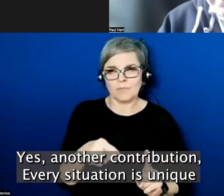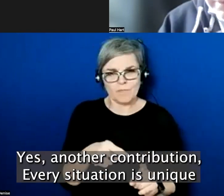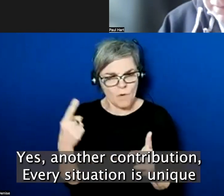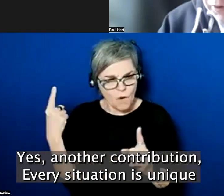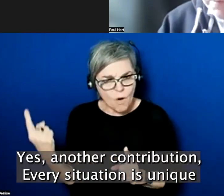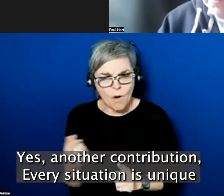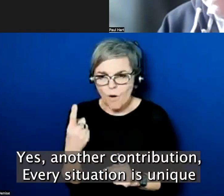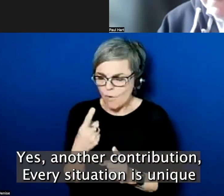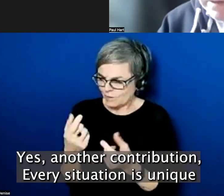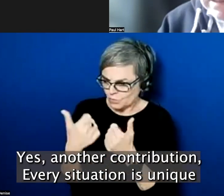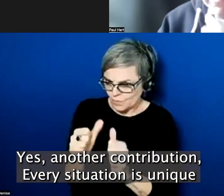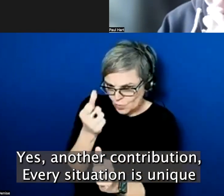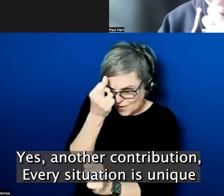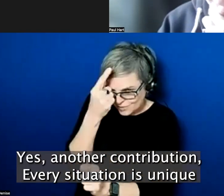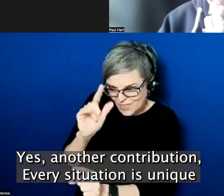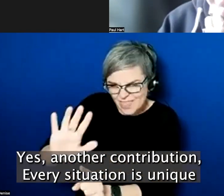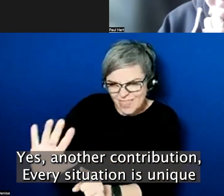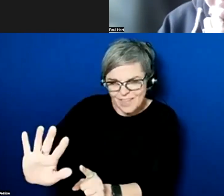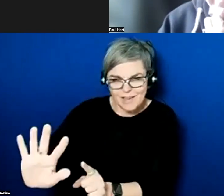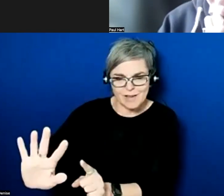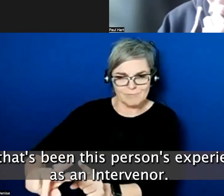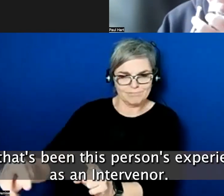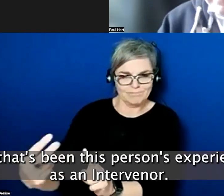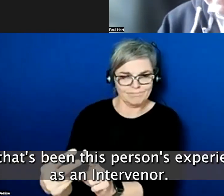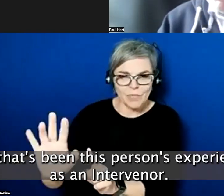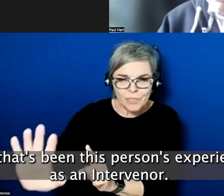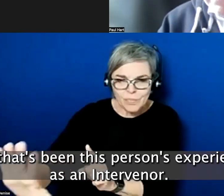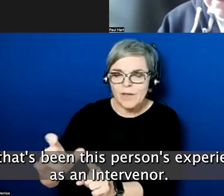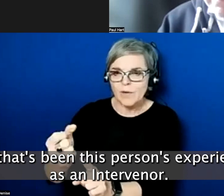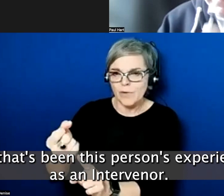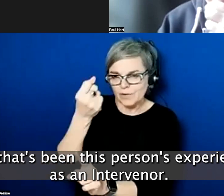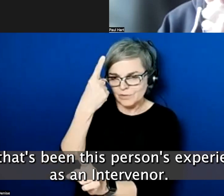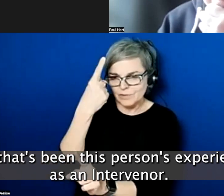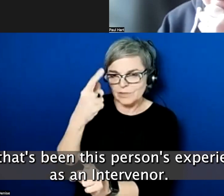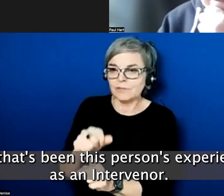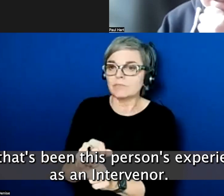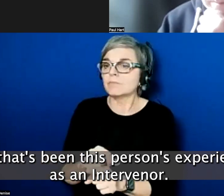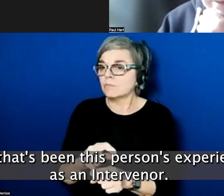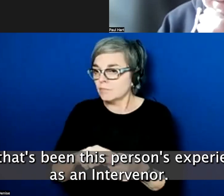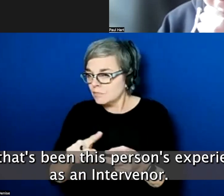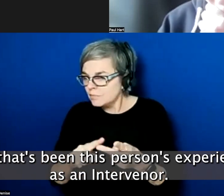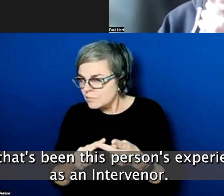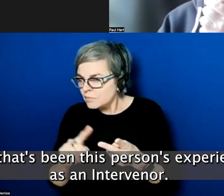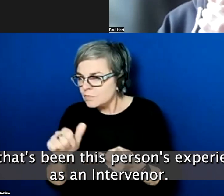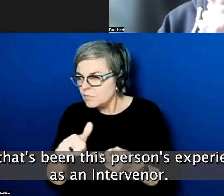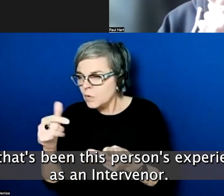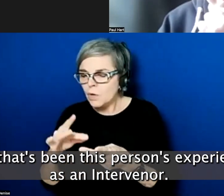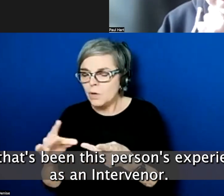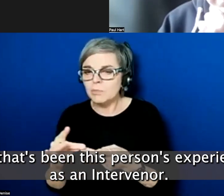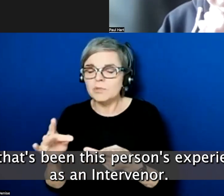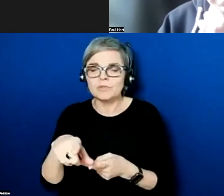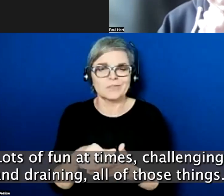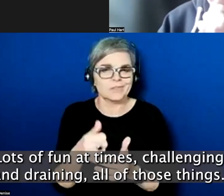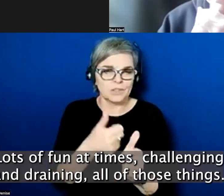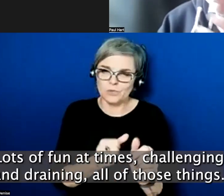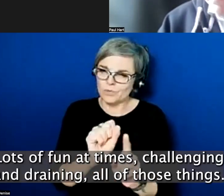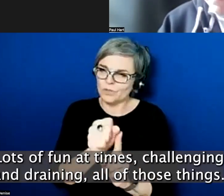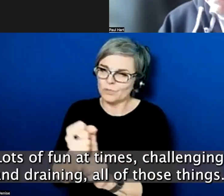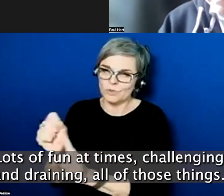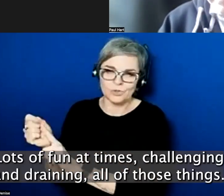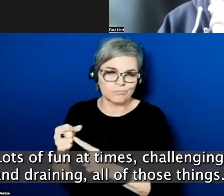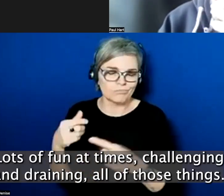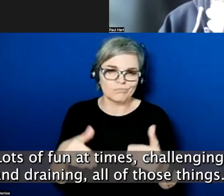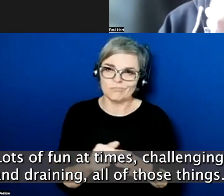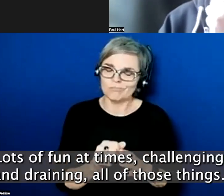Yes, and another contribution, every situation is unique, and that's been this person's experience as an intervener. Lots of fun